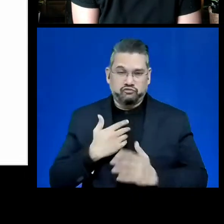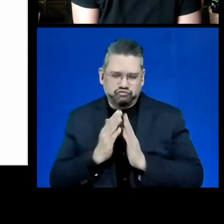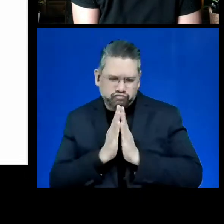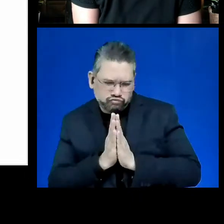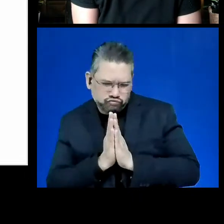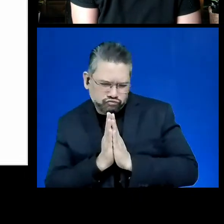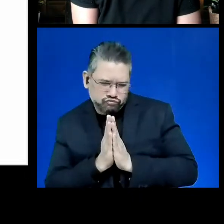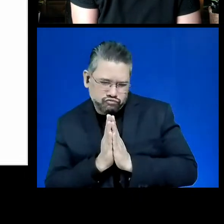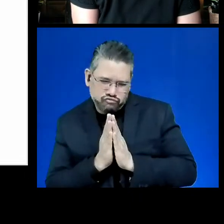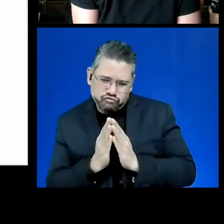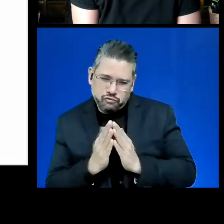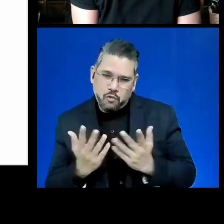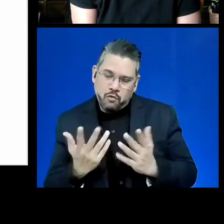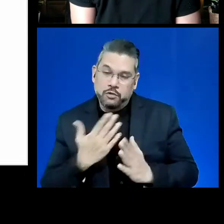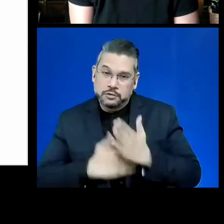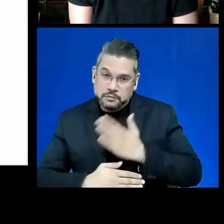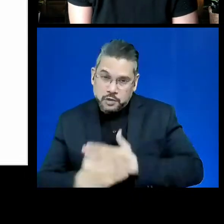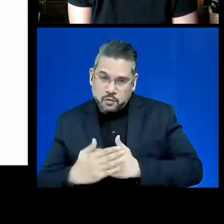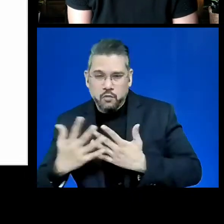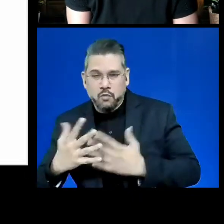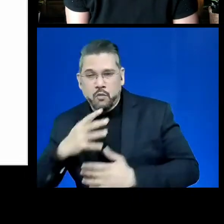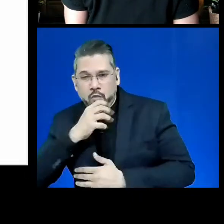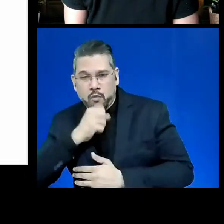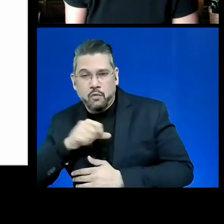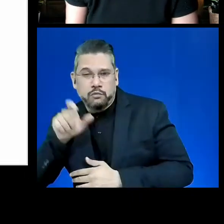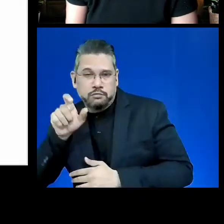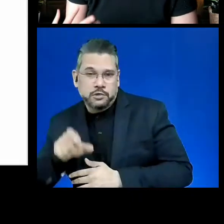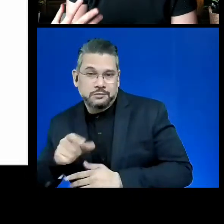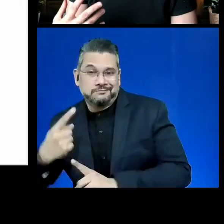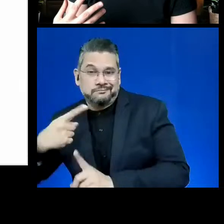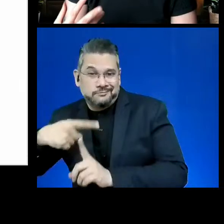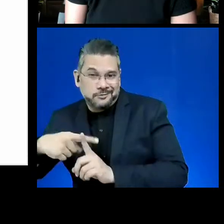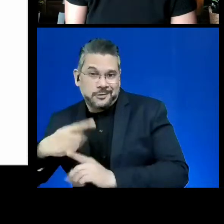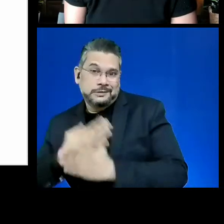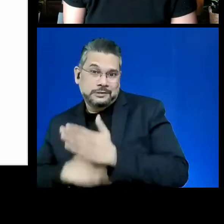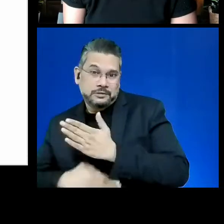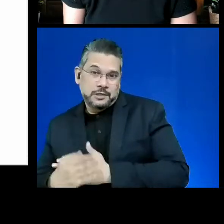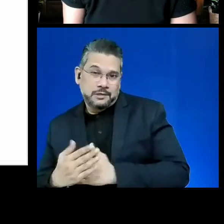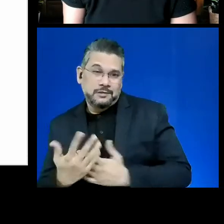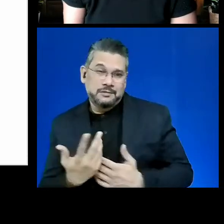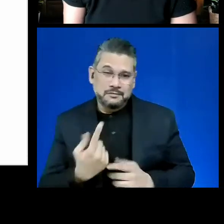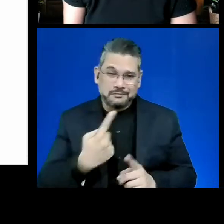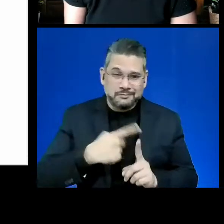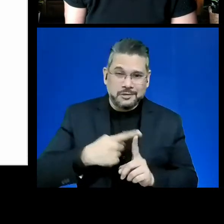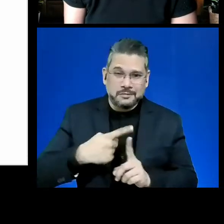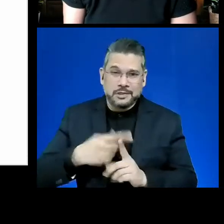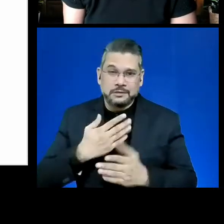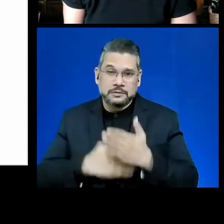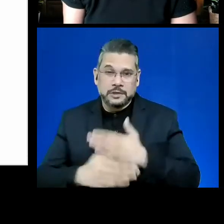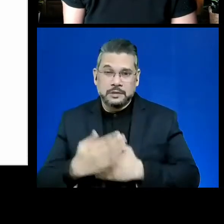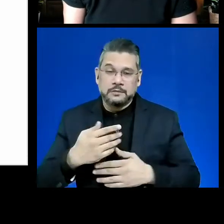an older person, elderly, and be disabled. And there are so many different